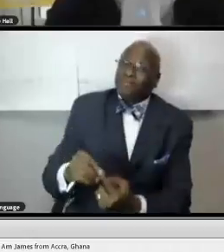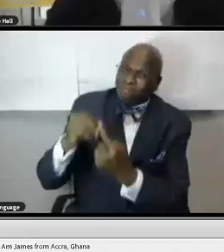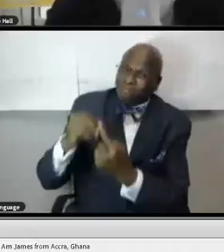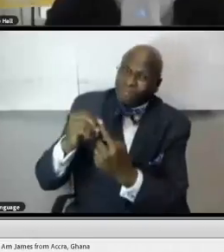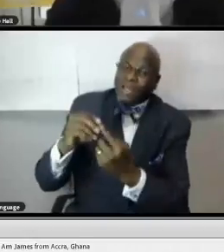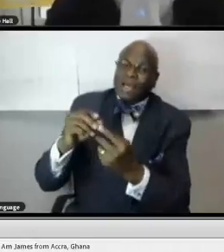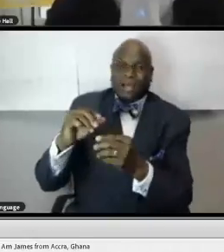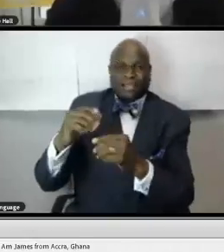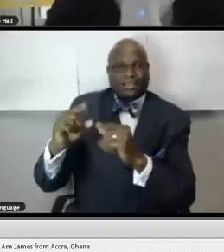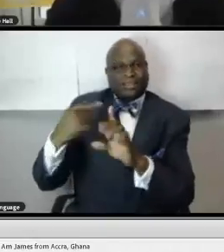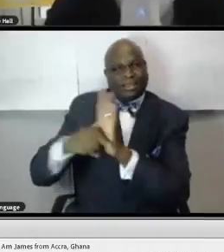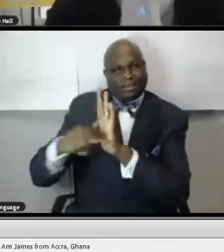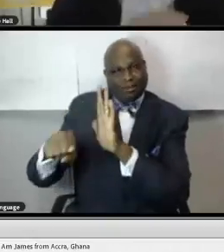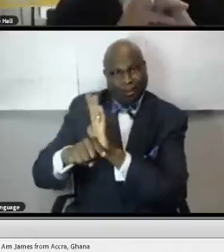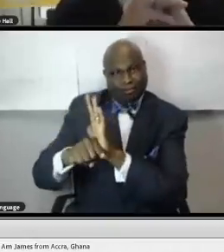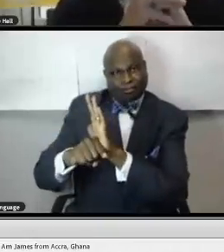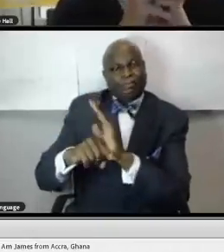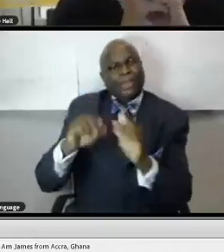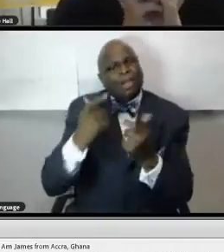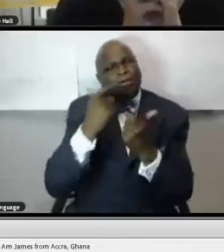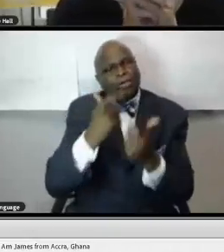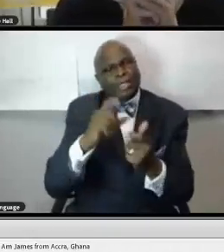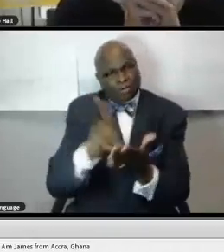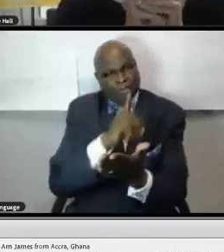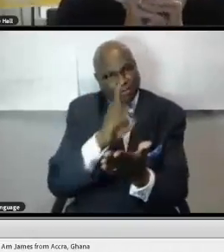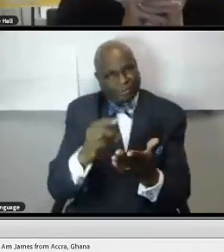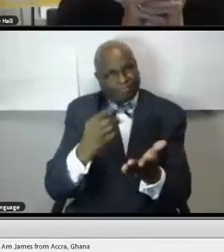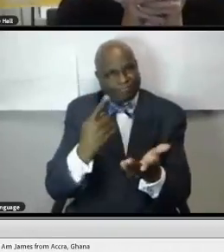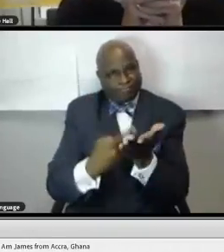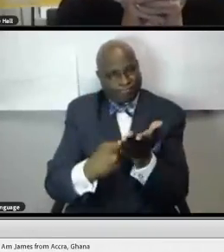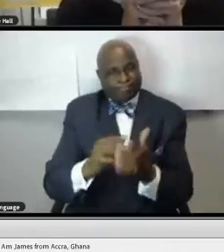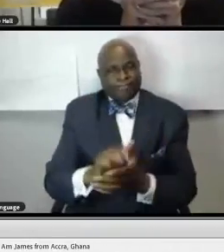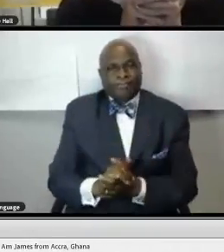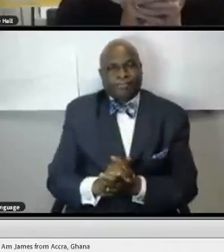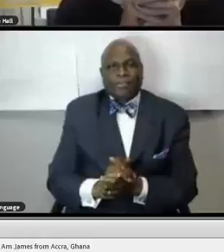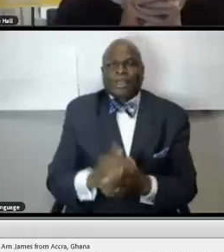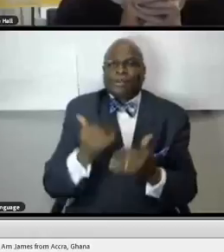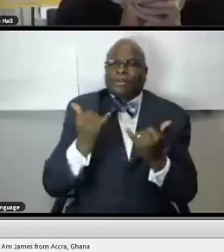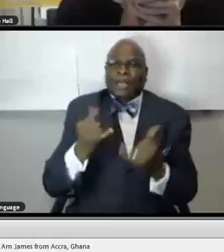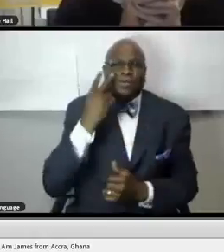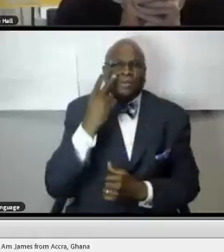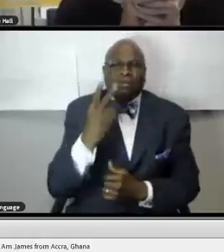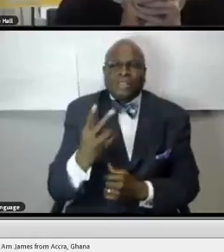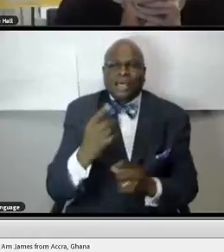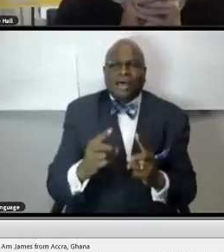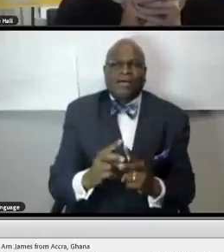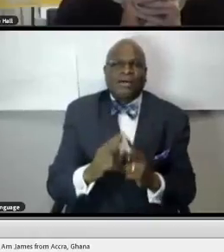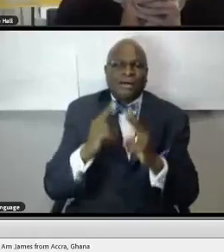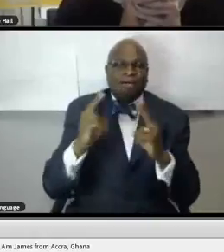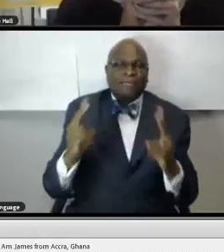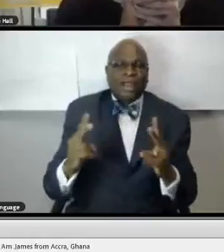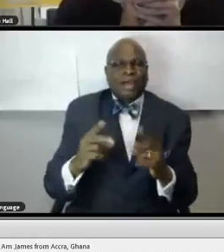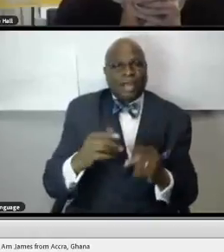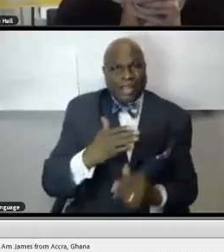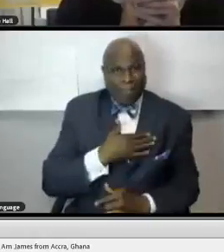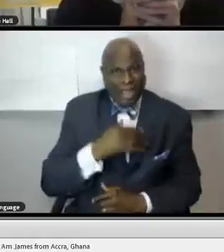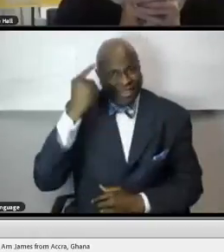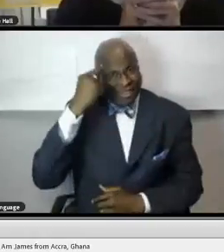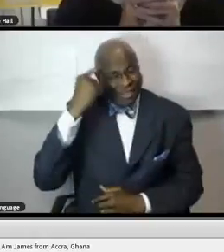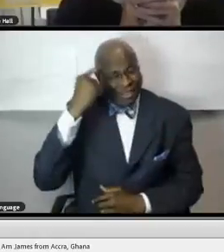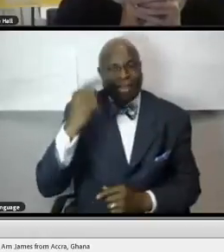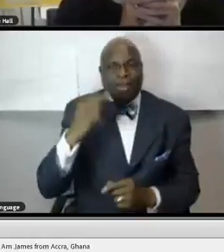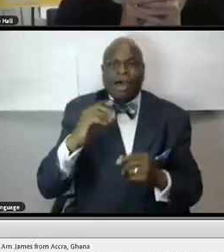disadvantaged. Turning to discrimination, here we have very, to my mind,